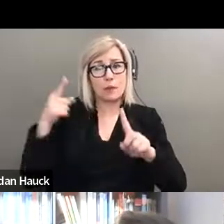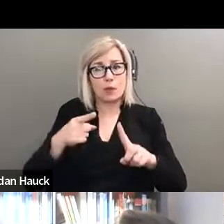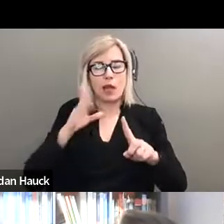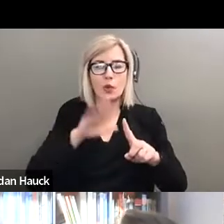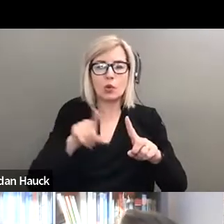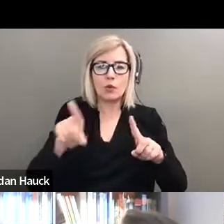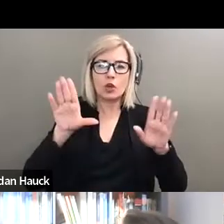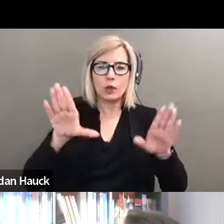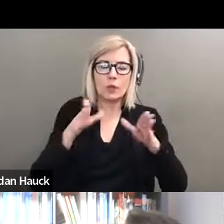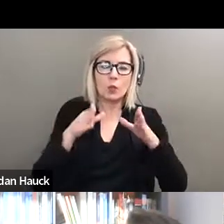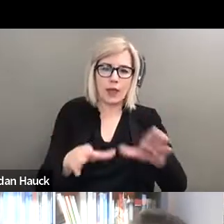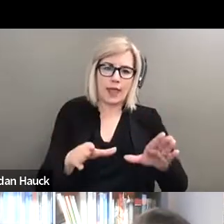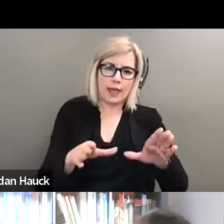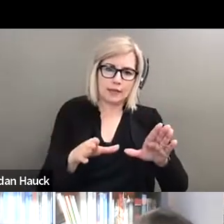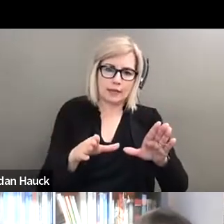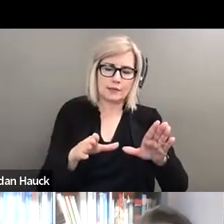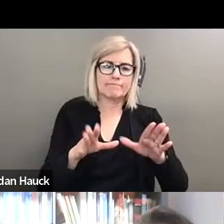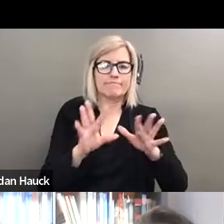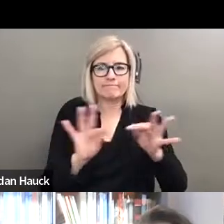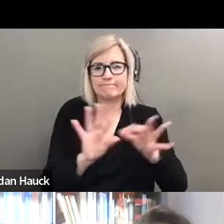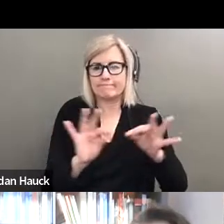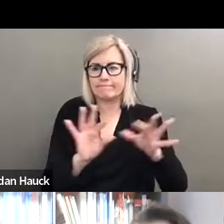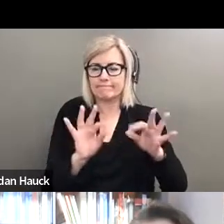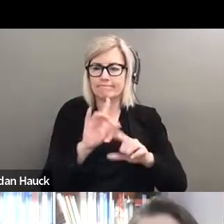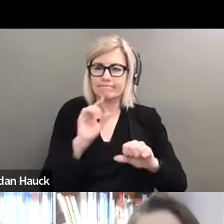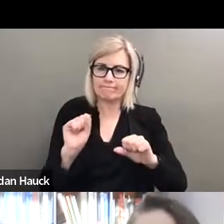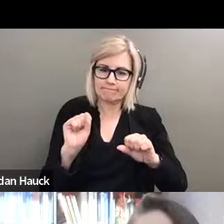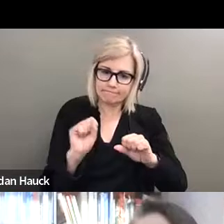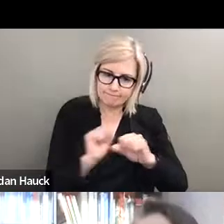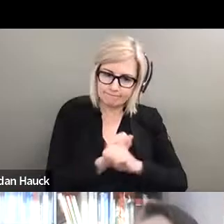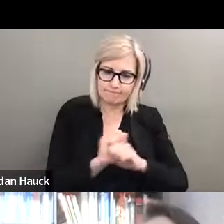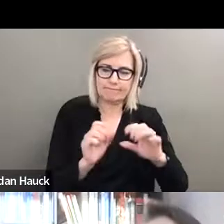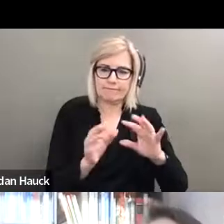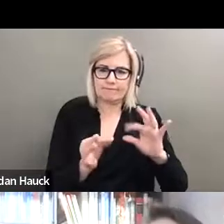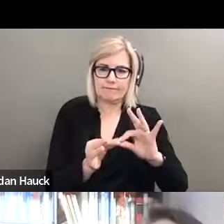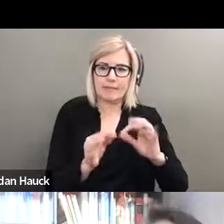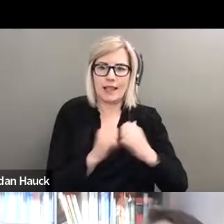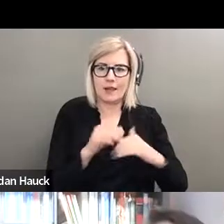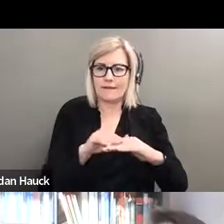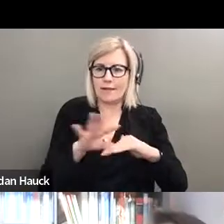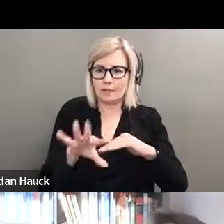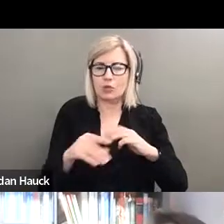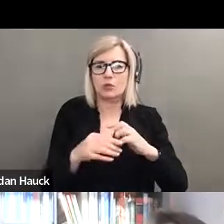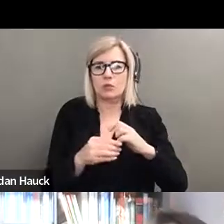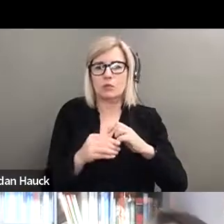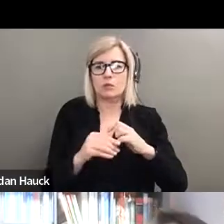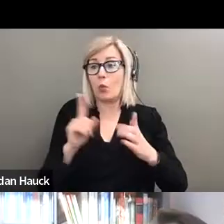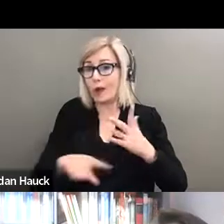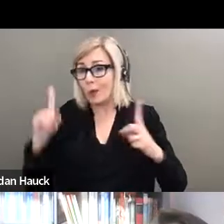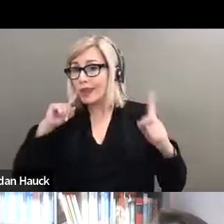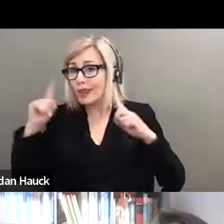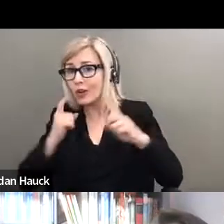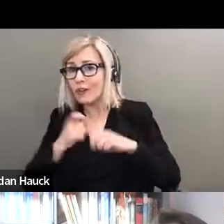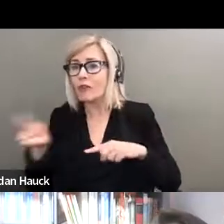great way of, telling the actual story, that how it affects you and what you're hearing from staff, and how